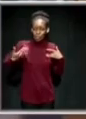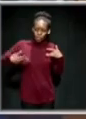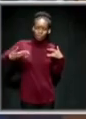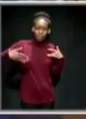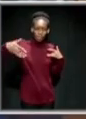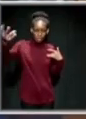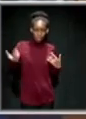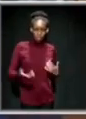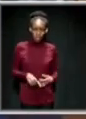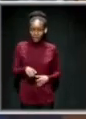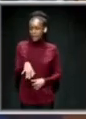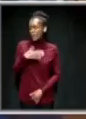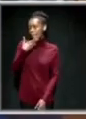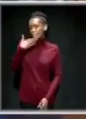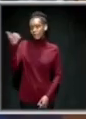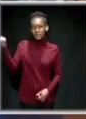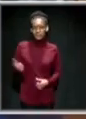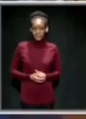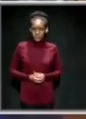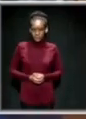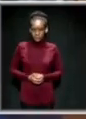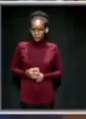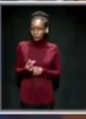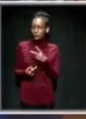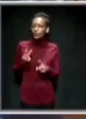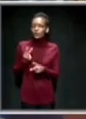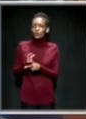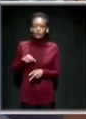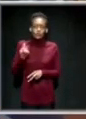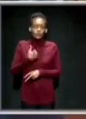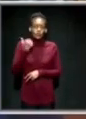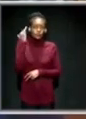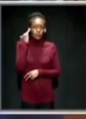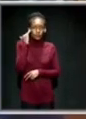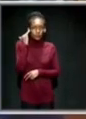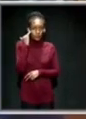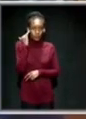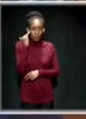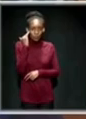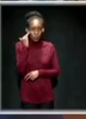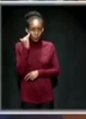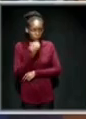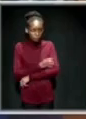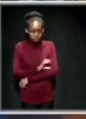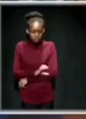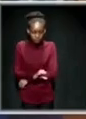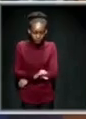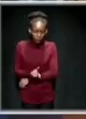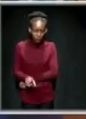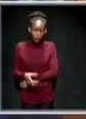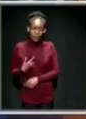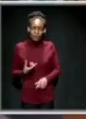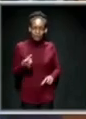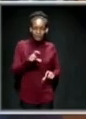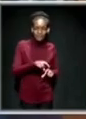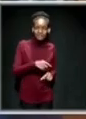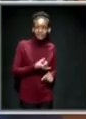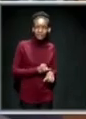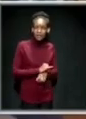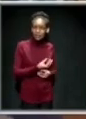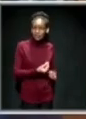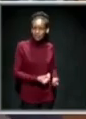we can ever make. We also know that investing in early childhood development gives us